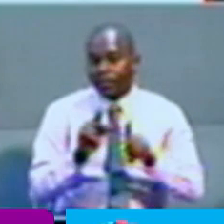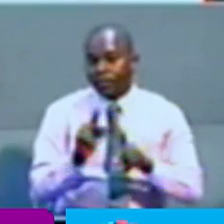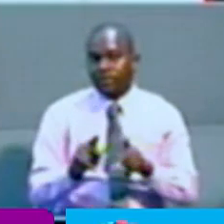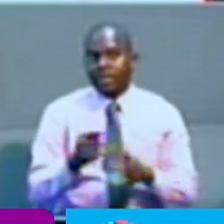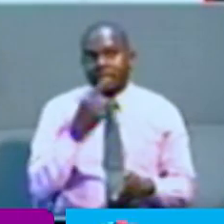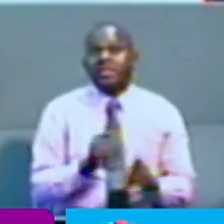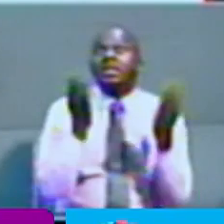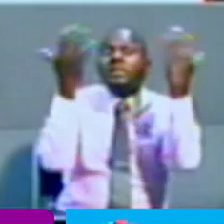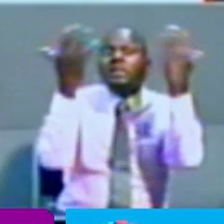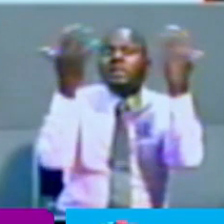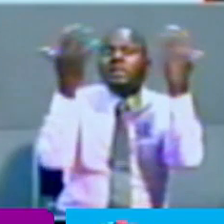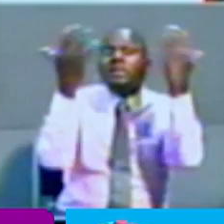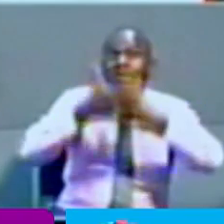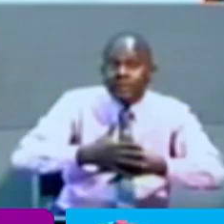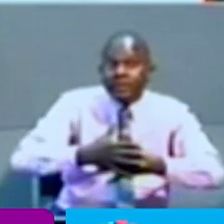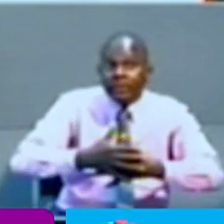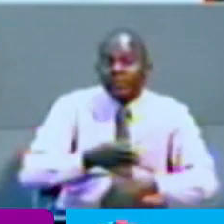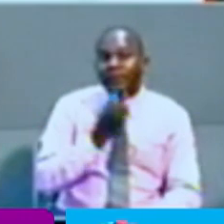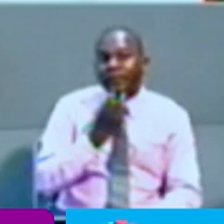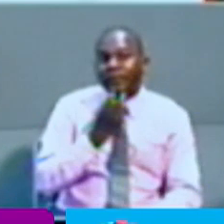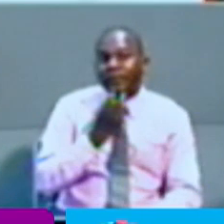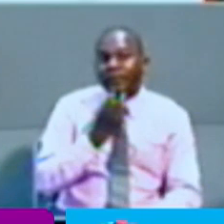They say night, they call it